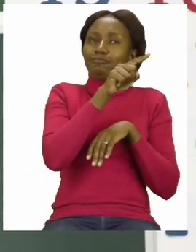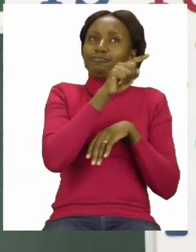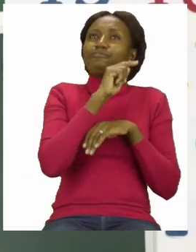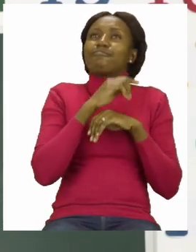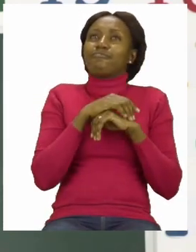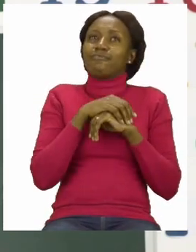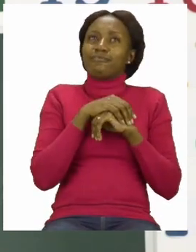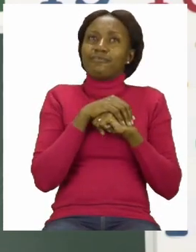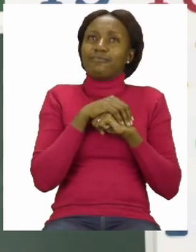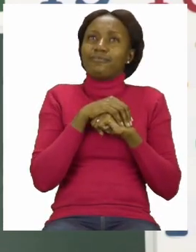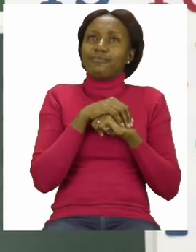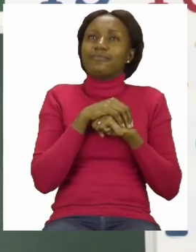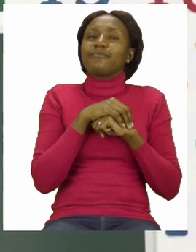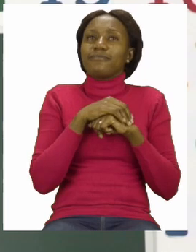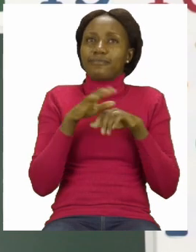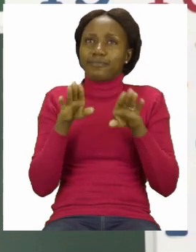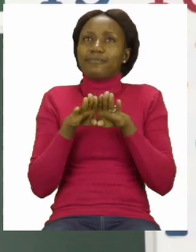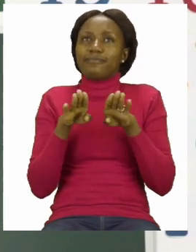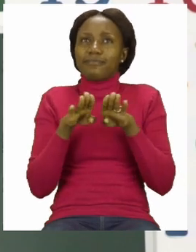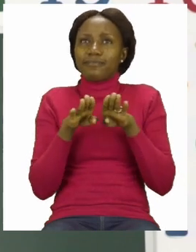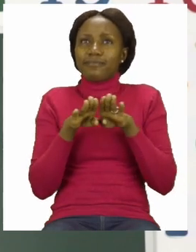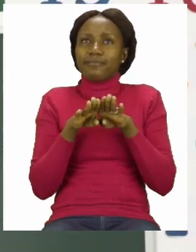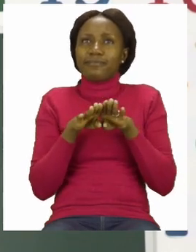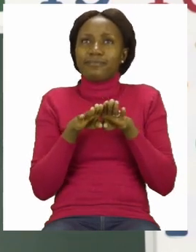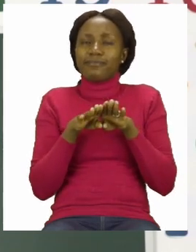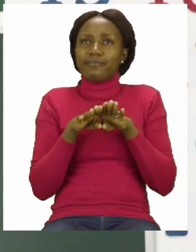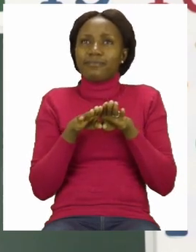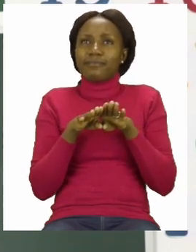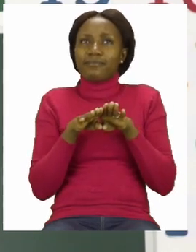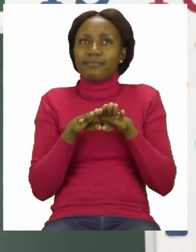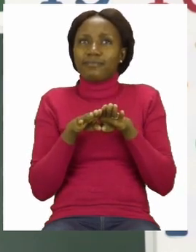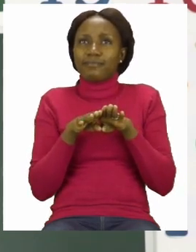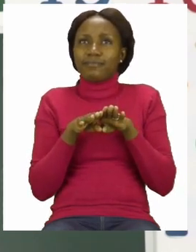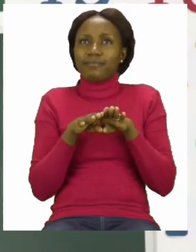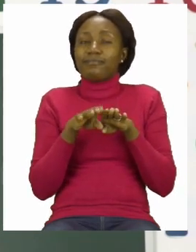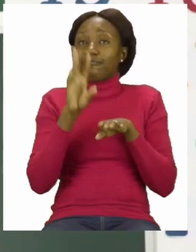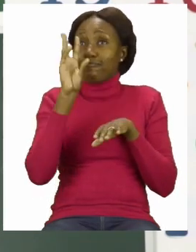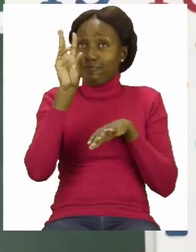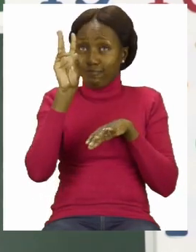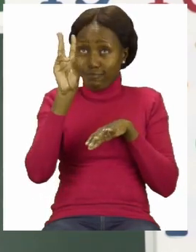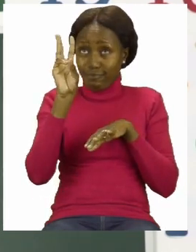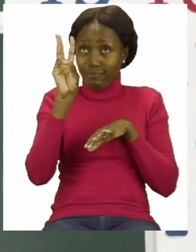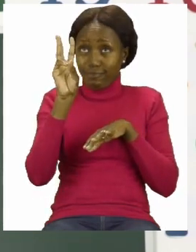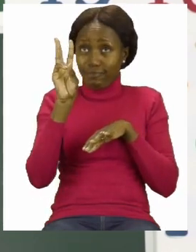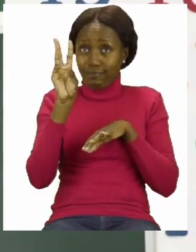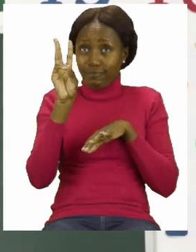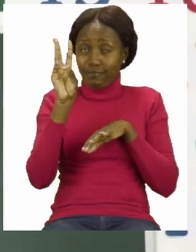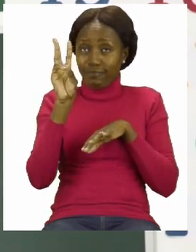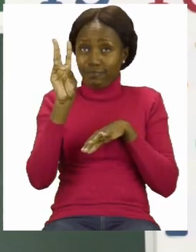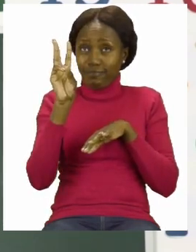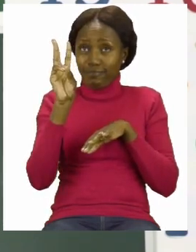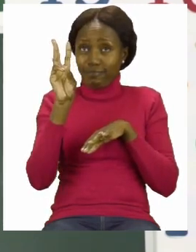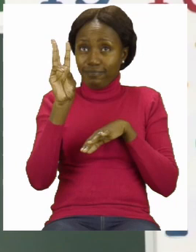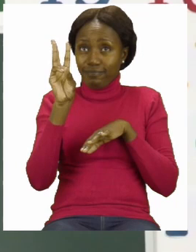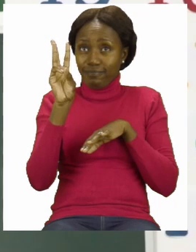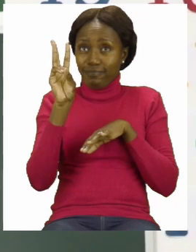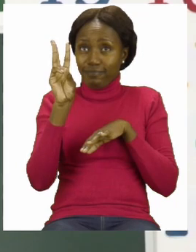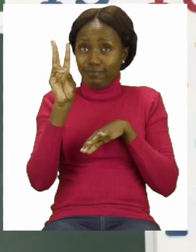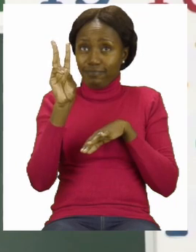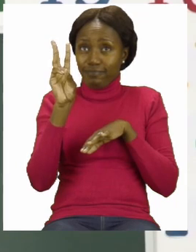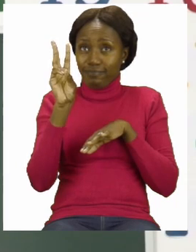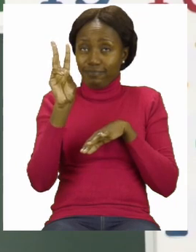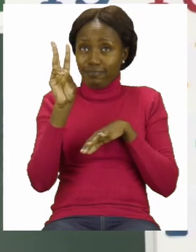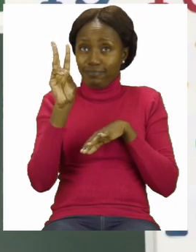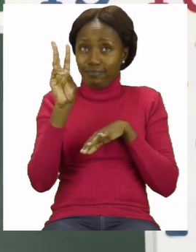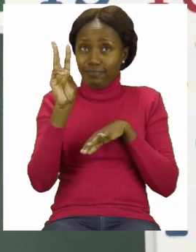So that's what we're going to do. Let's put our finger on 6. Well done. Now let's count